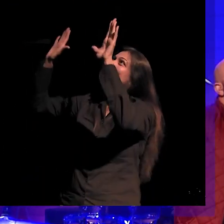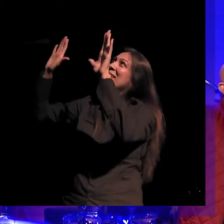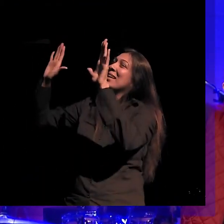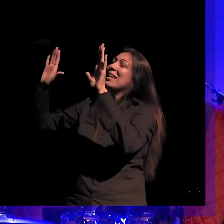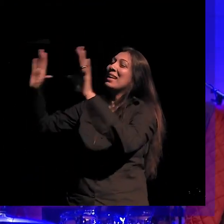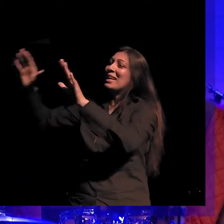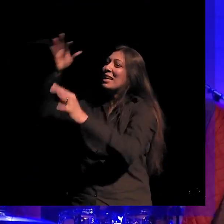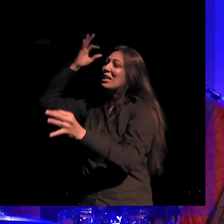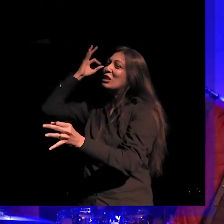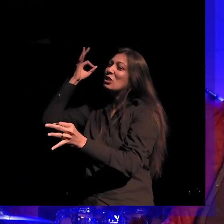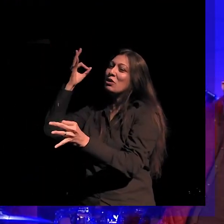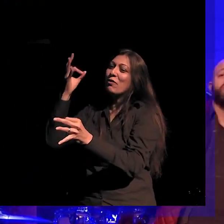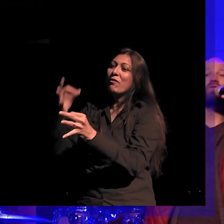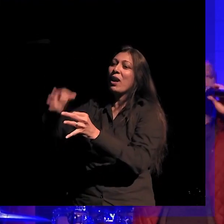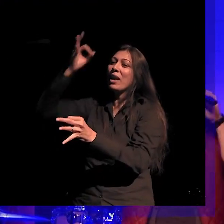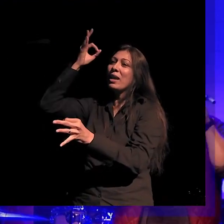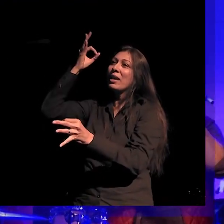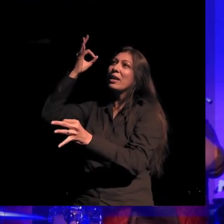Great